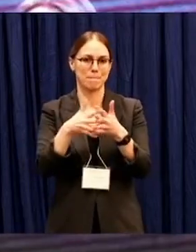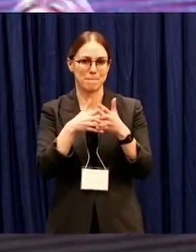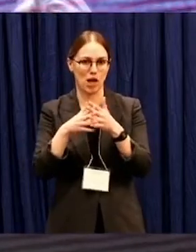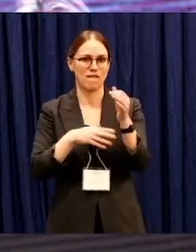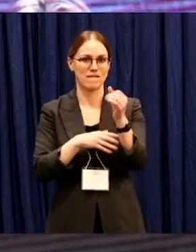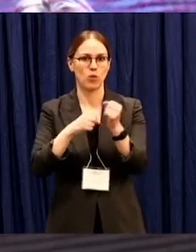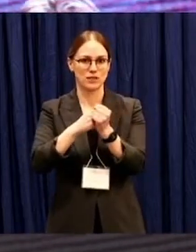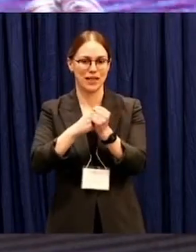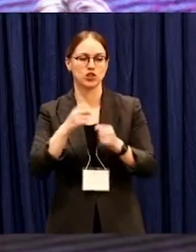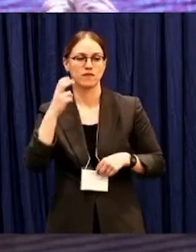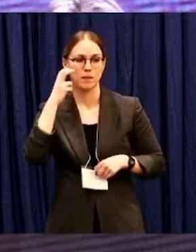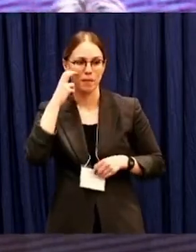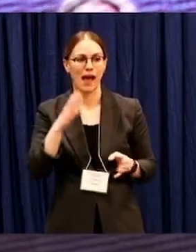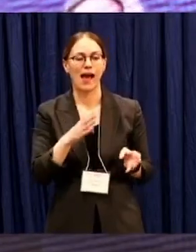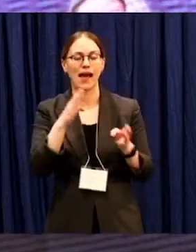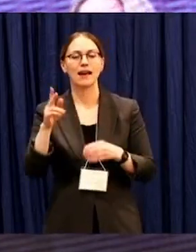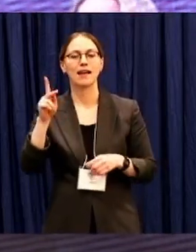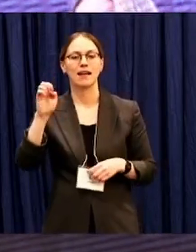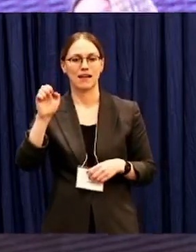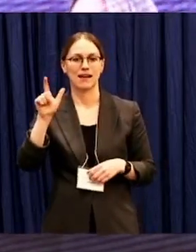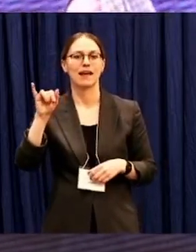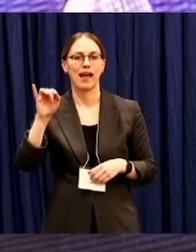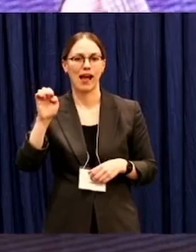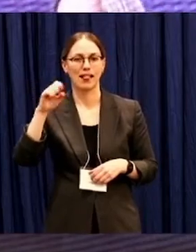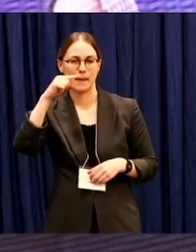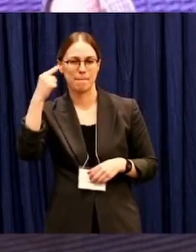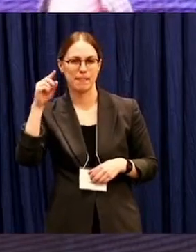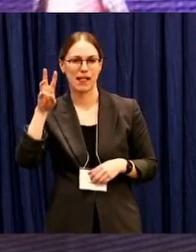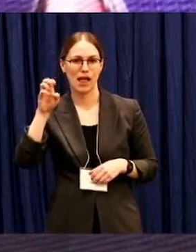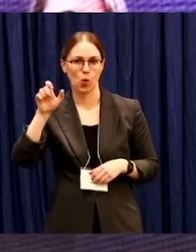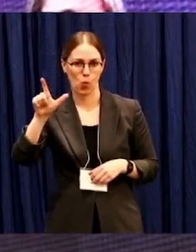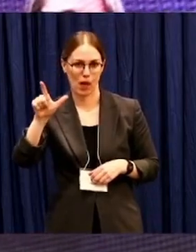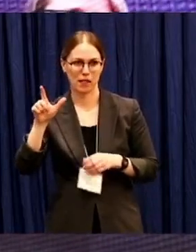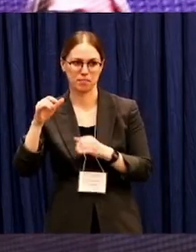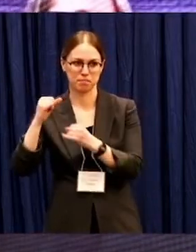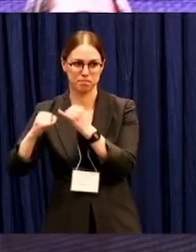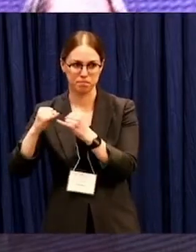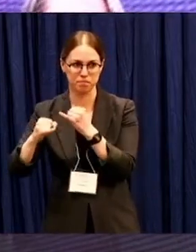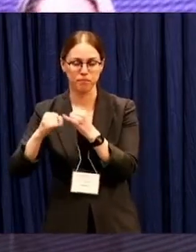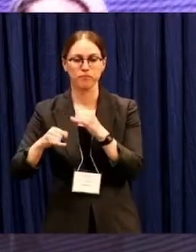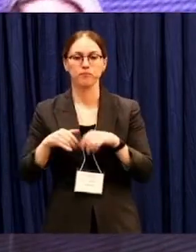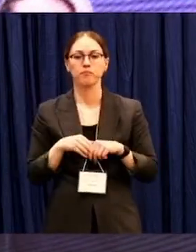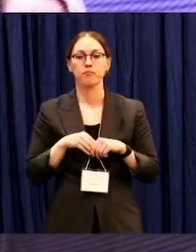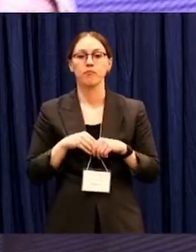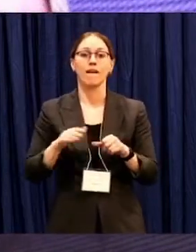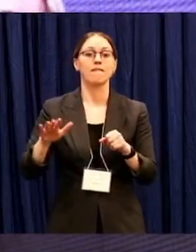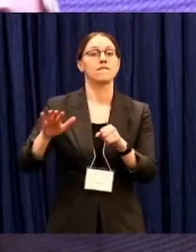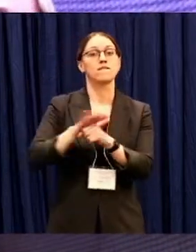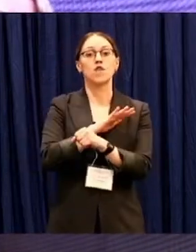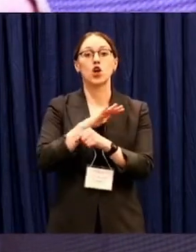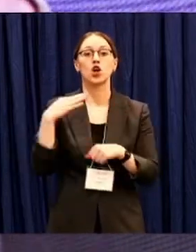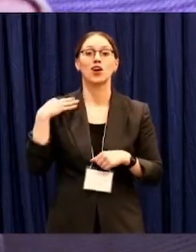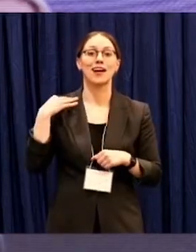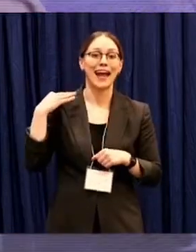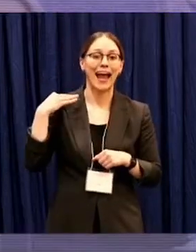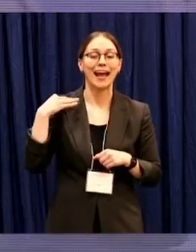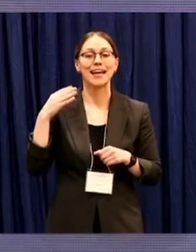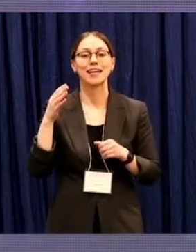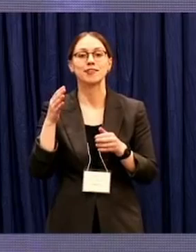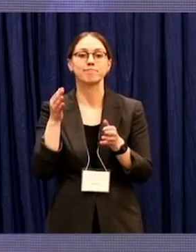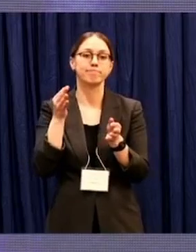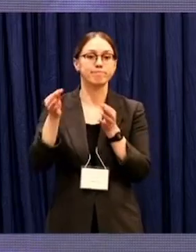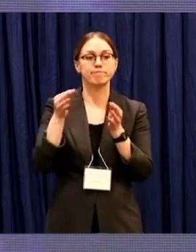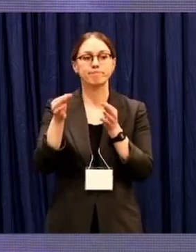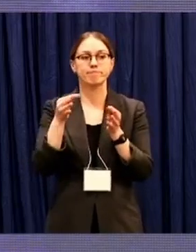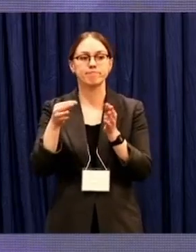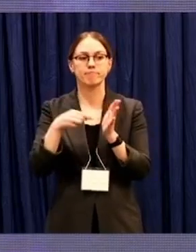Persons. The full bio for these panelists can be available on the WHOVA app if you want to download